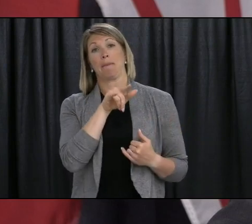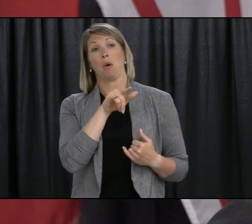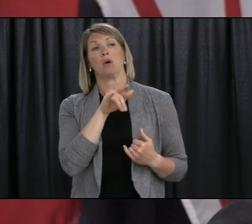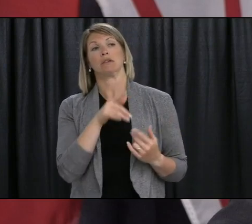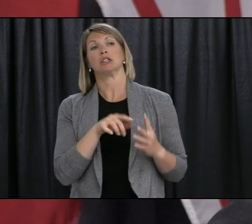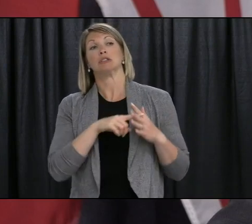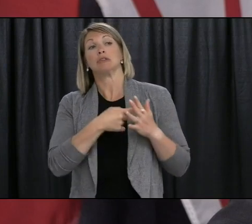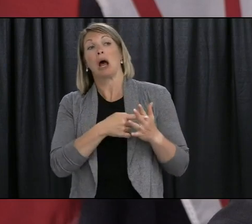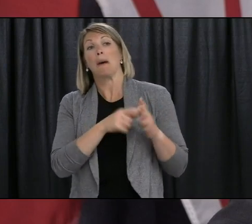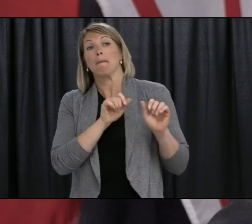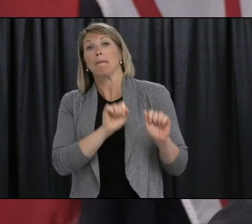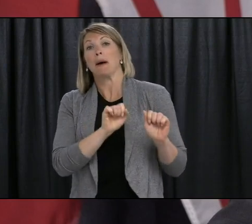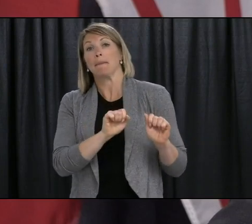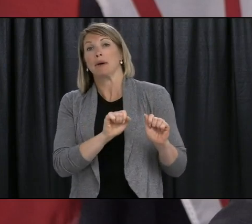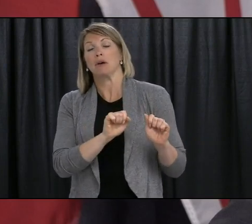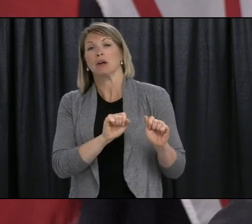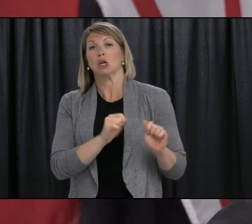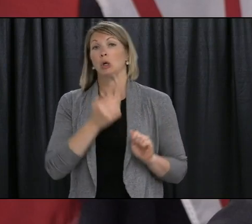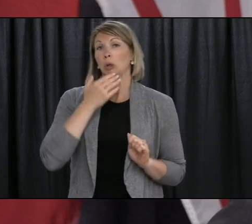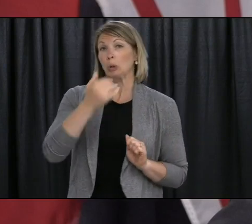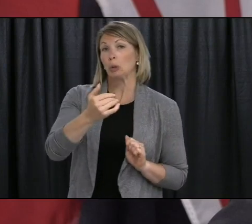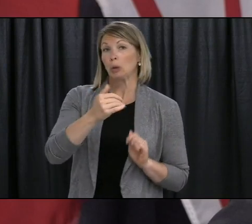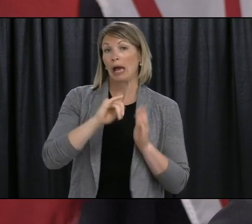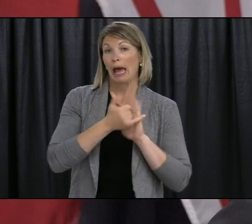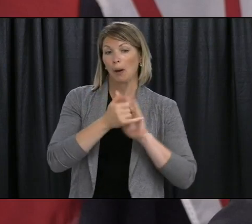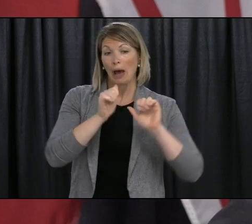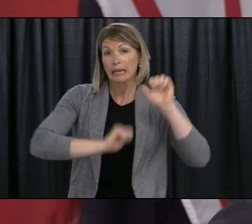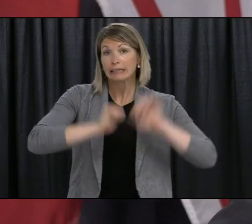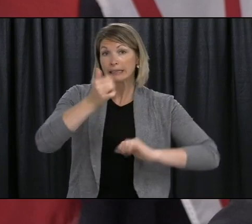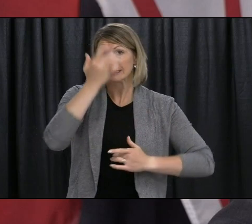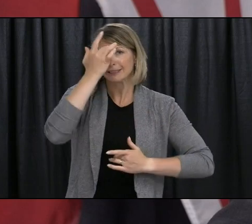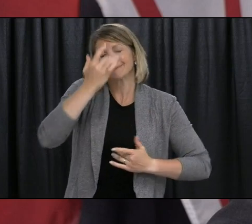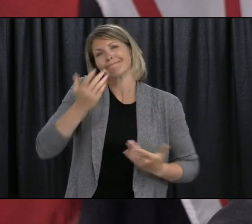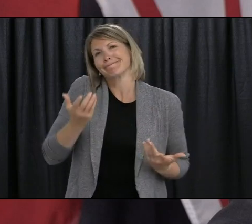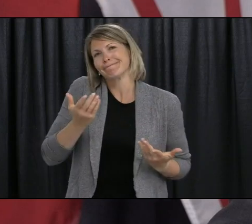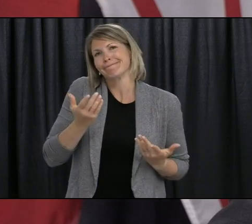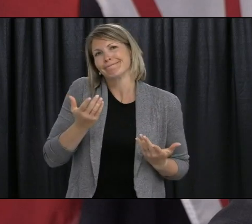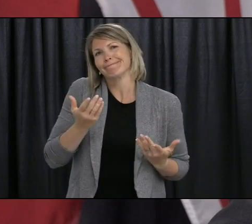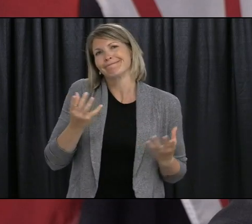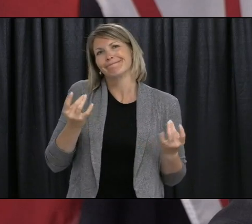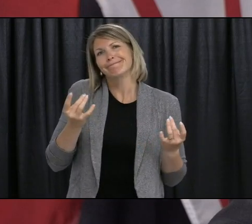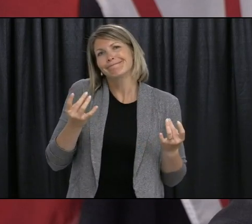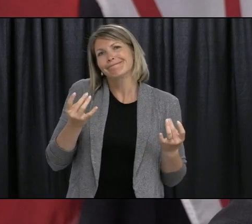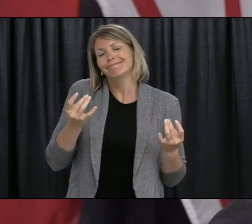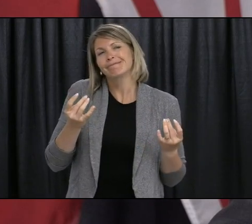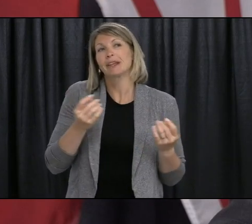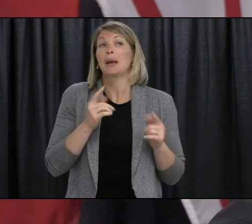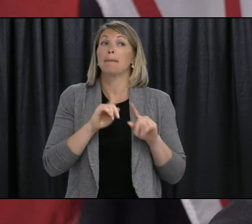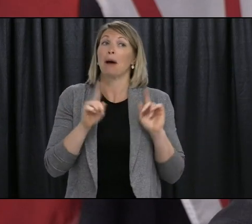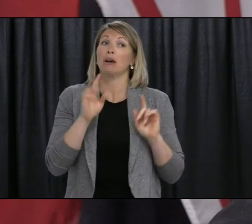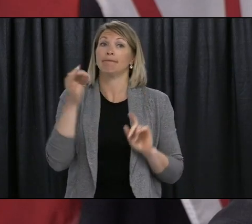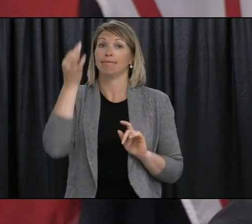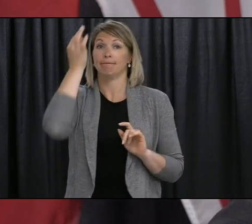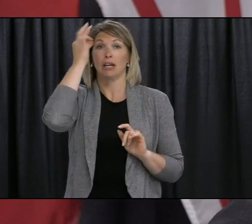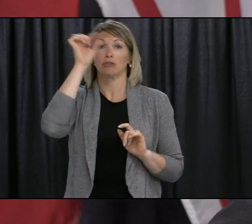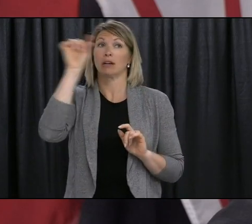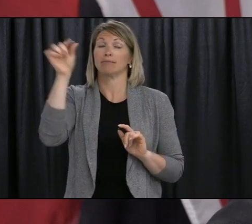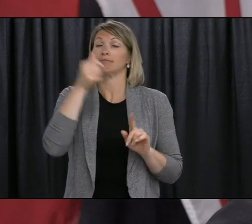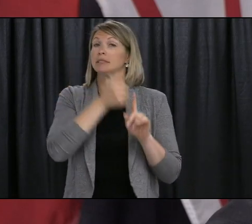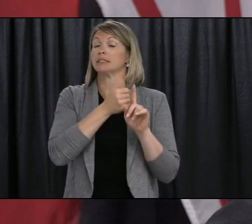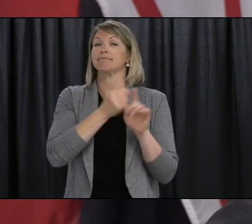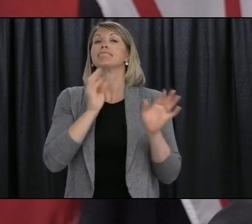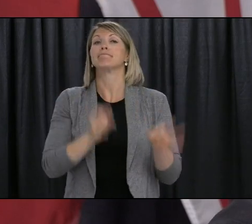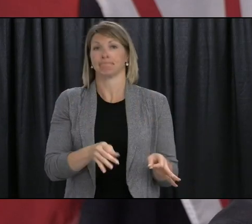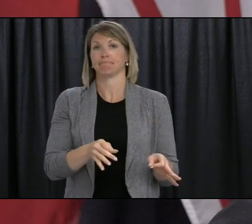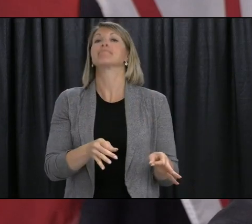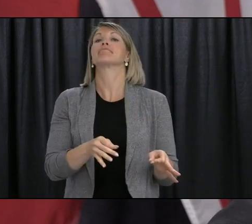be lots of papers written, but keep in mind the temperature of people could rise for any number of reasons. But for some reason, the federal government has made a decision to use